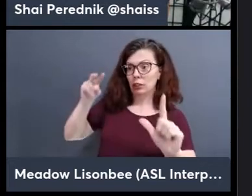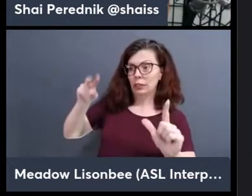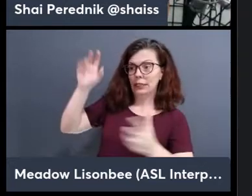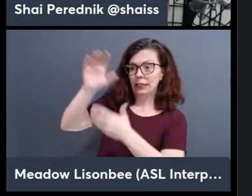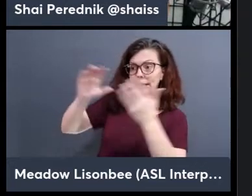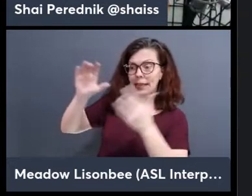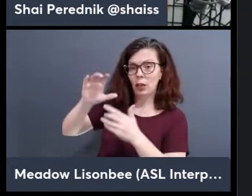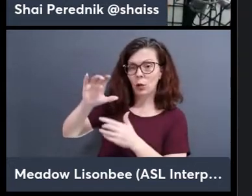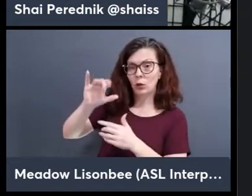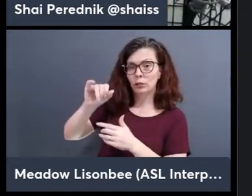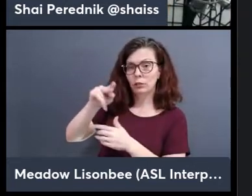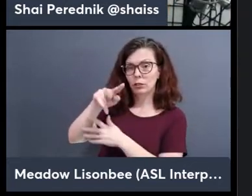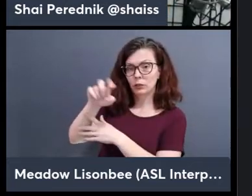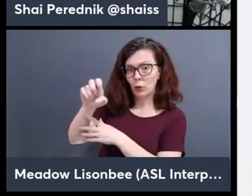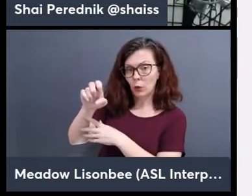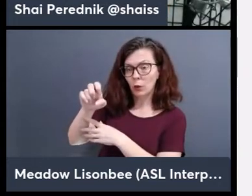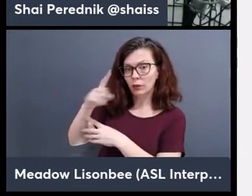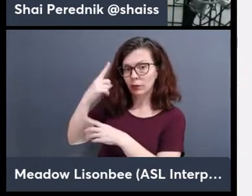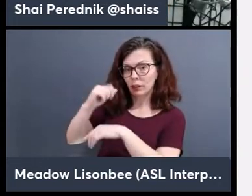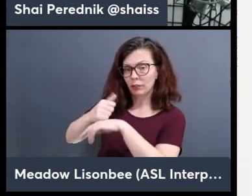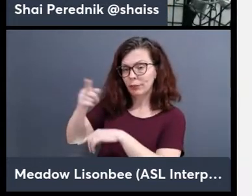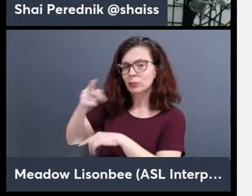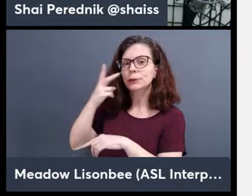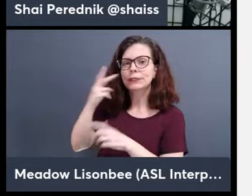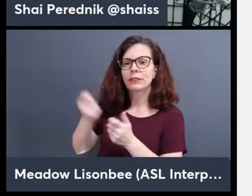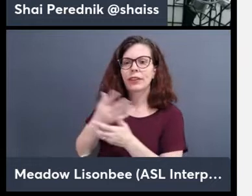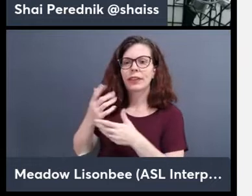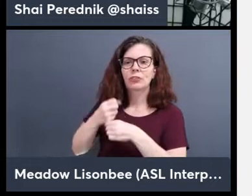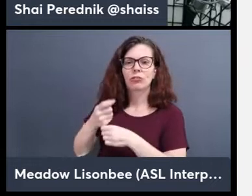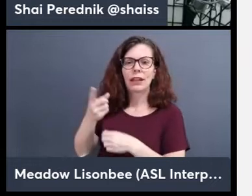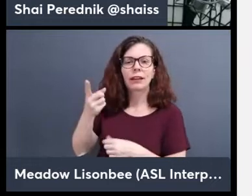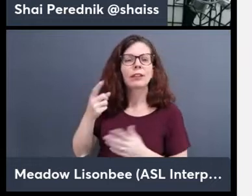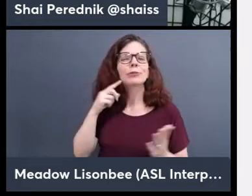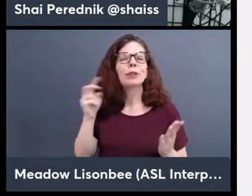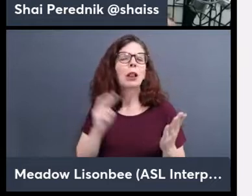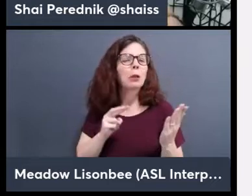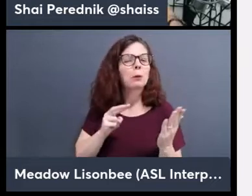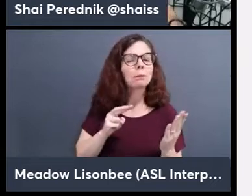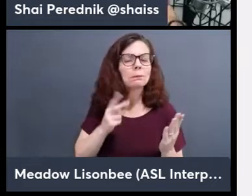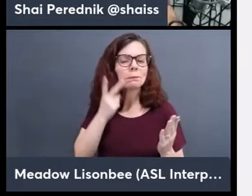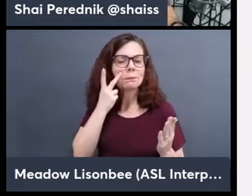itself, we would see all those things being created. So let's take a quick peek.